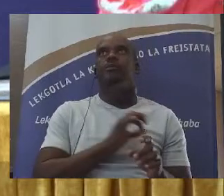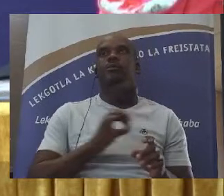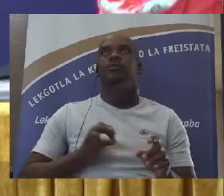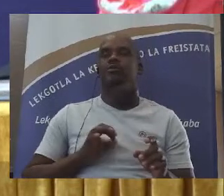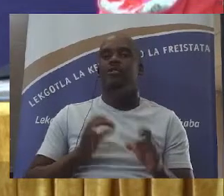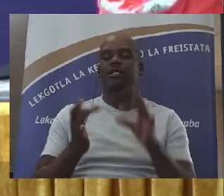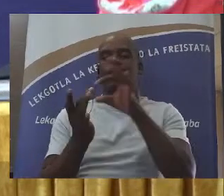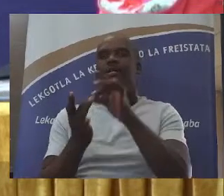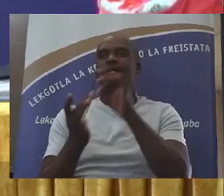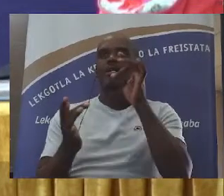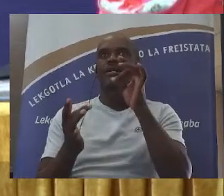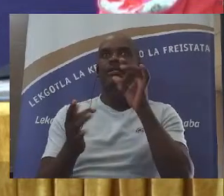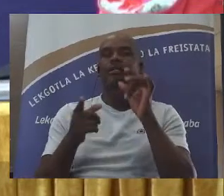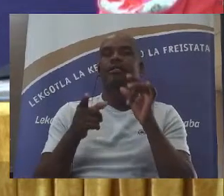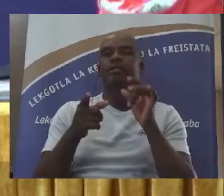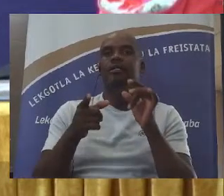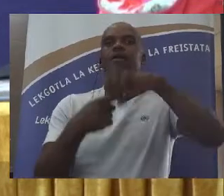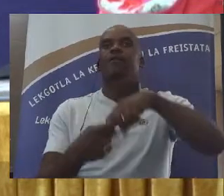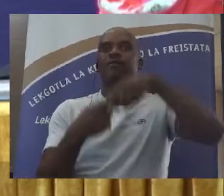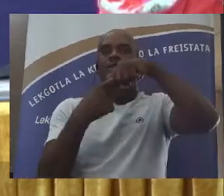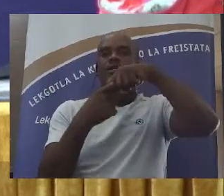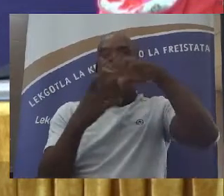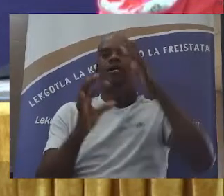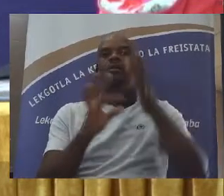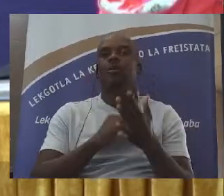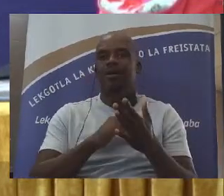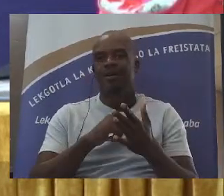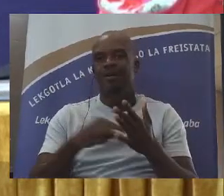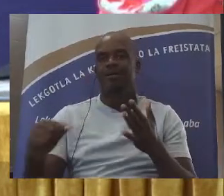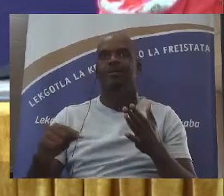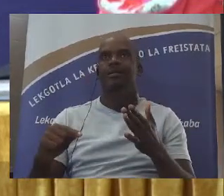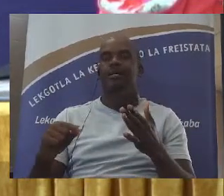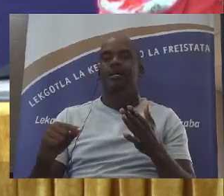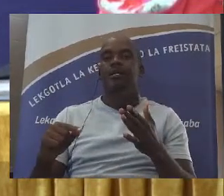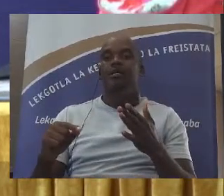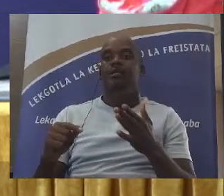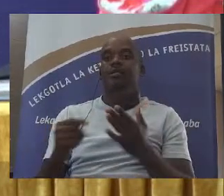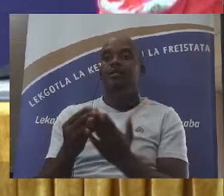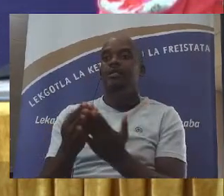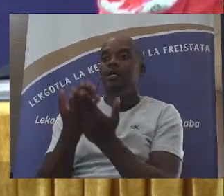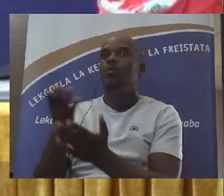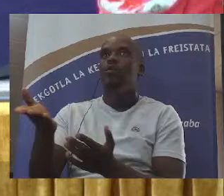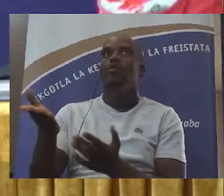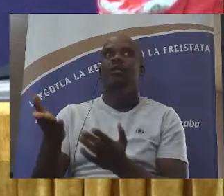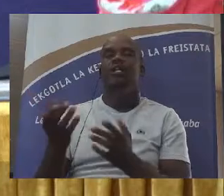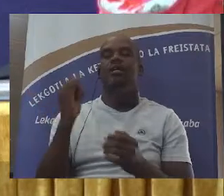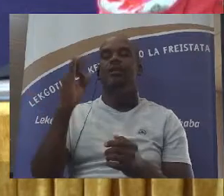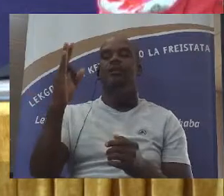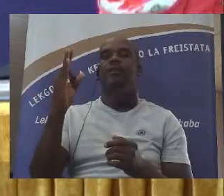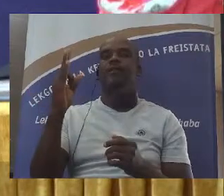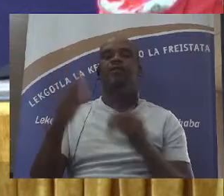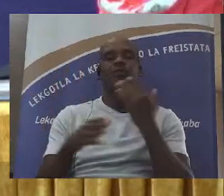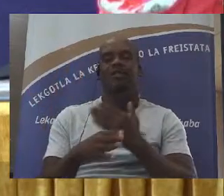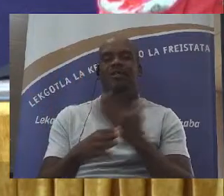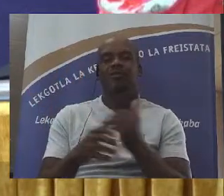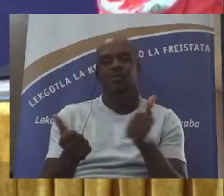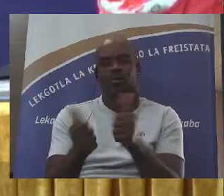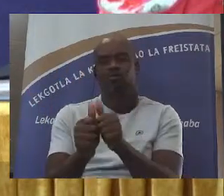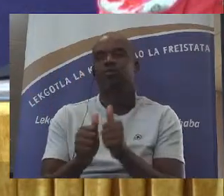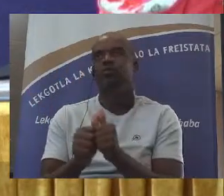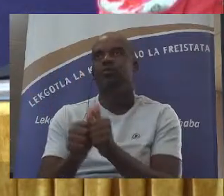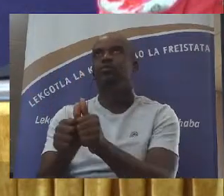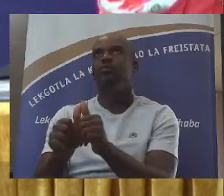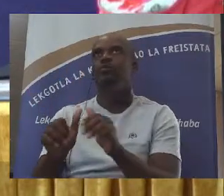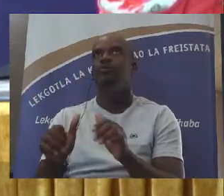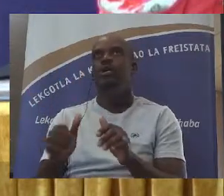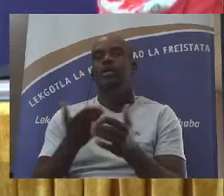the permit or a right, meaning that if you are not compliant with your granted right, petroleum right, the